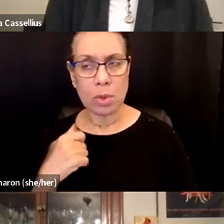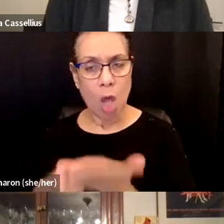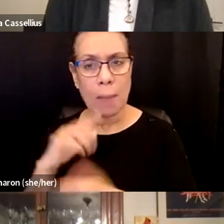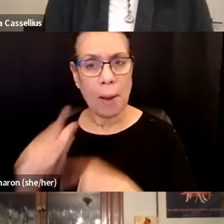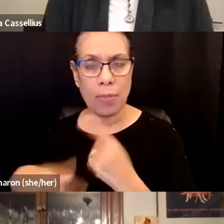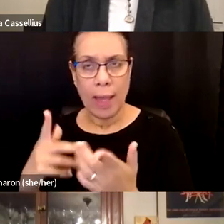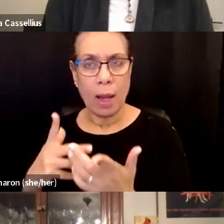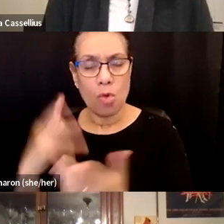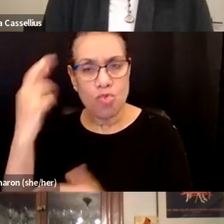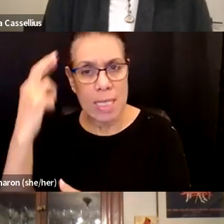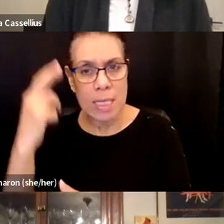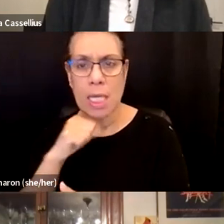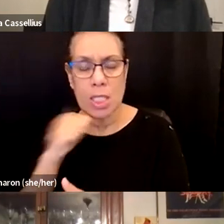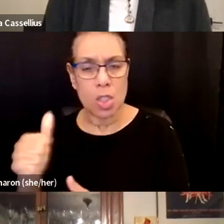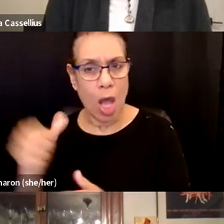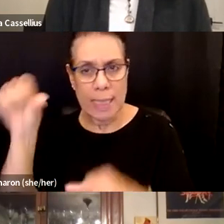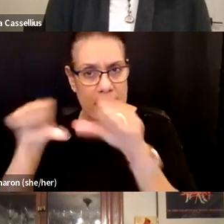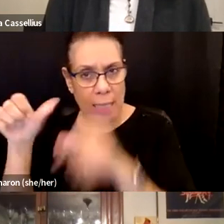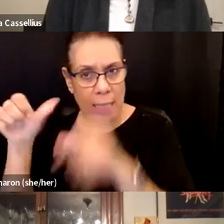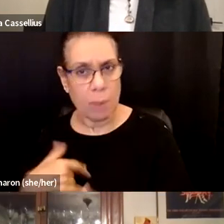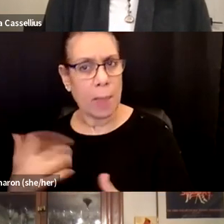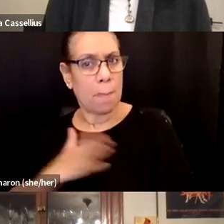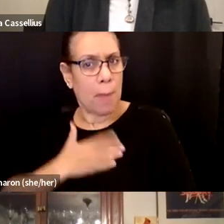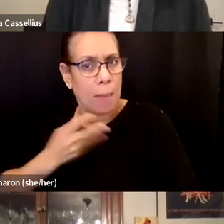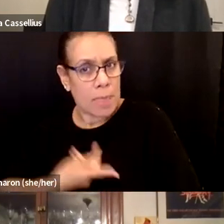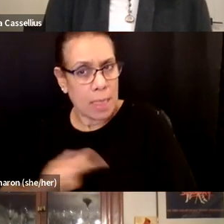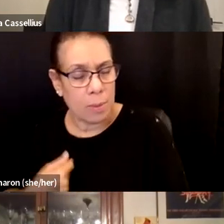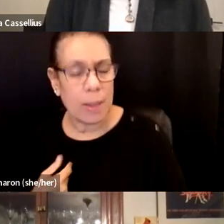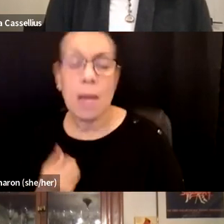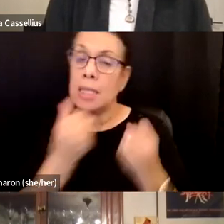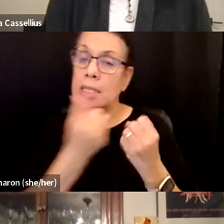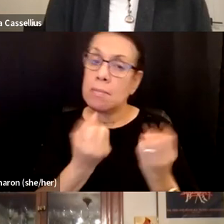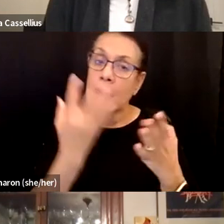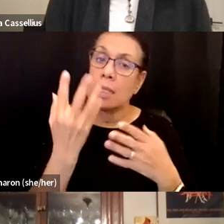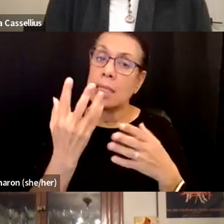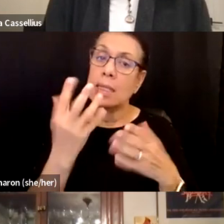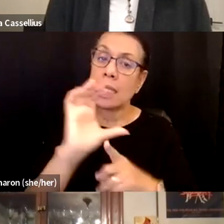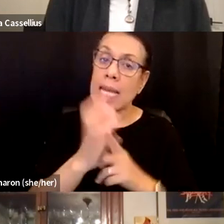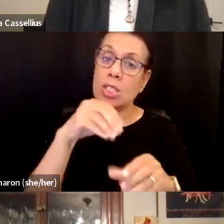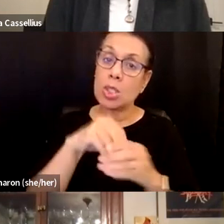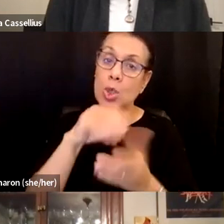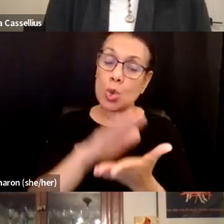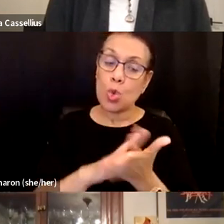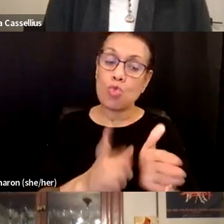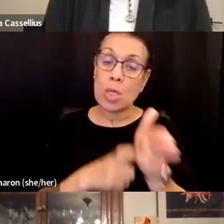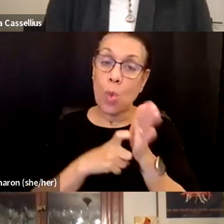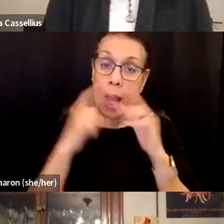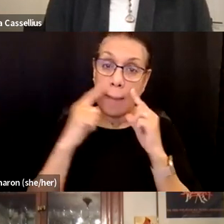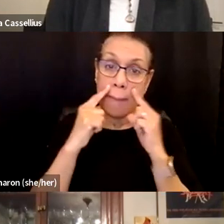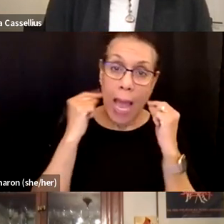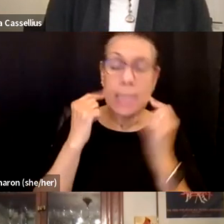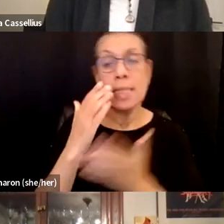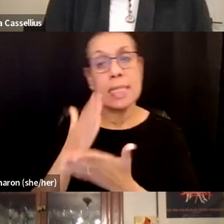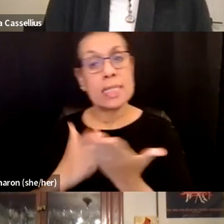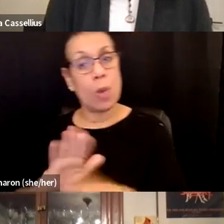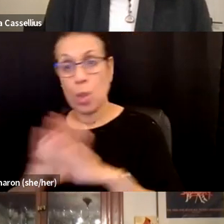scientific but it's very troubling last fall several studies compared covid cases in schools that required masks and those that